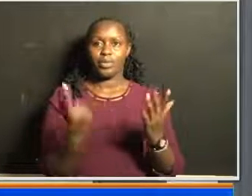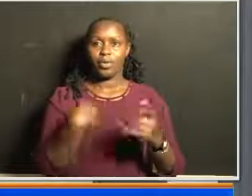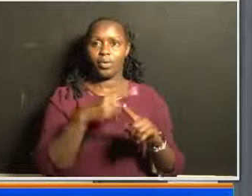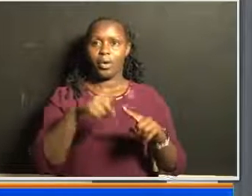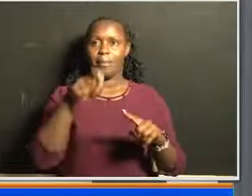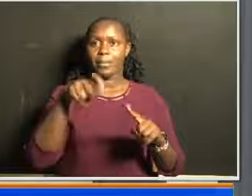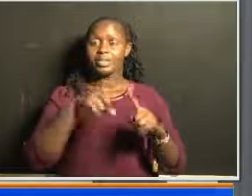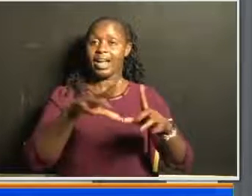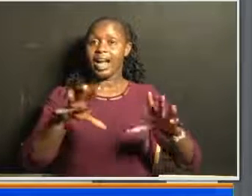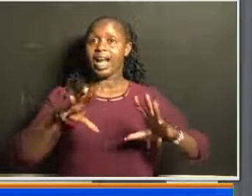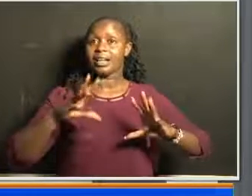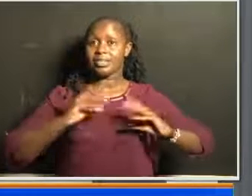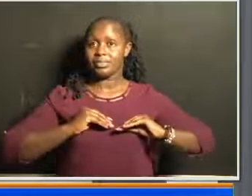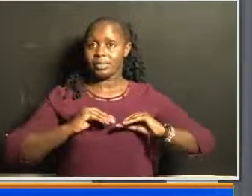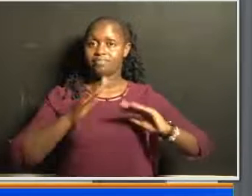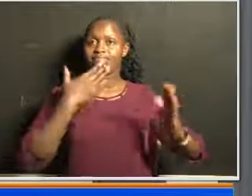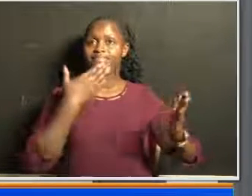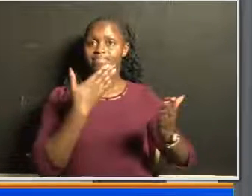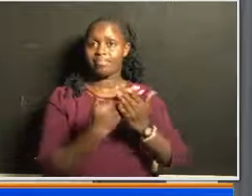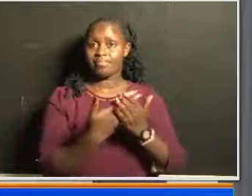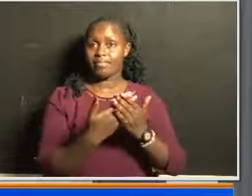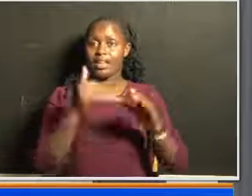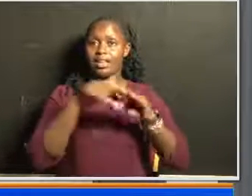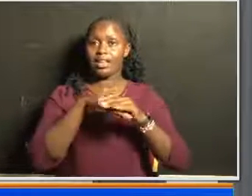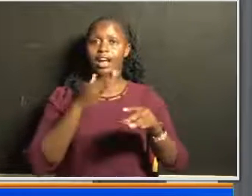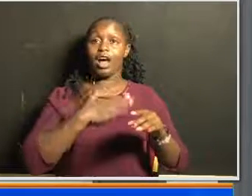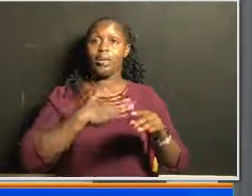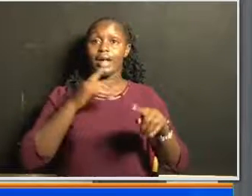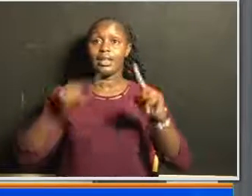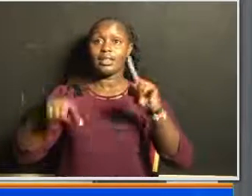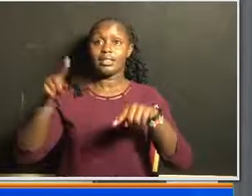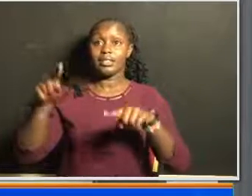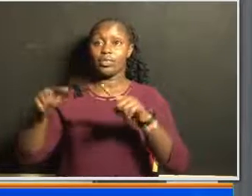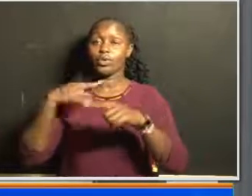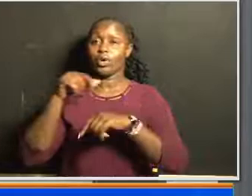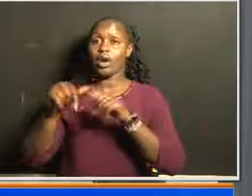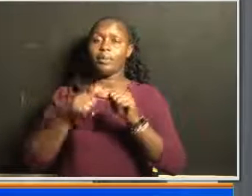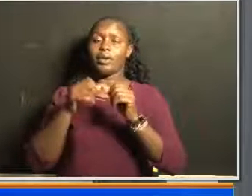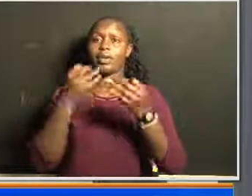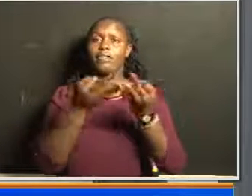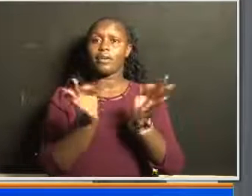our diversities as we talk about families. Families